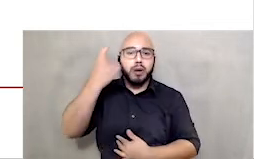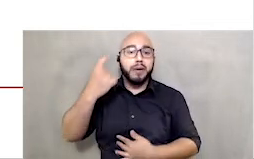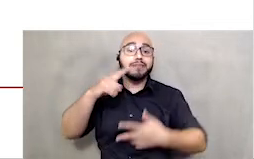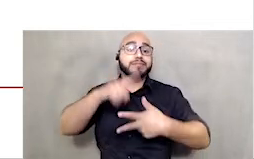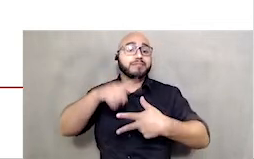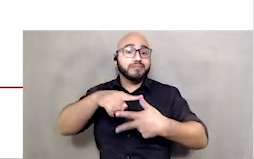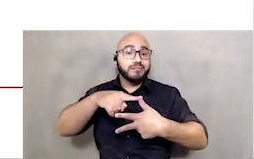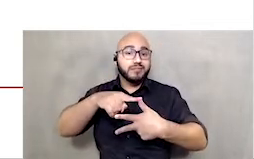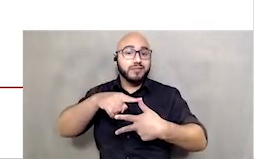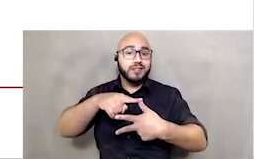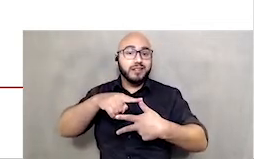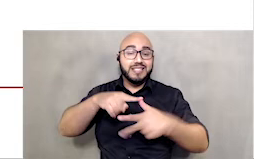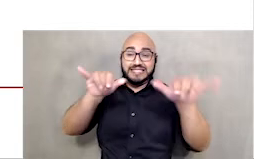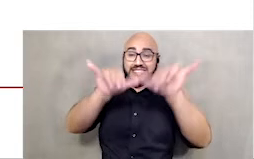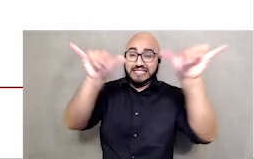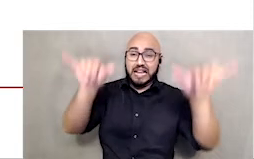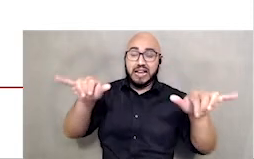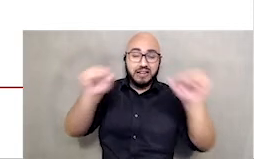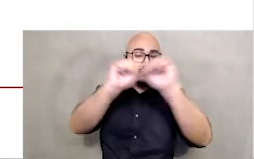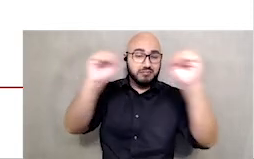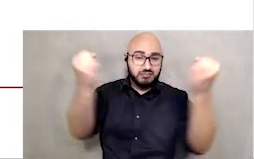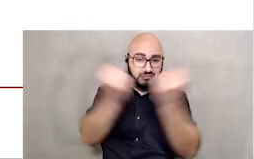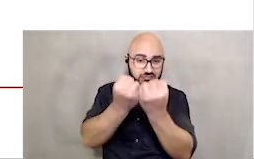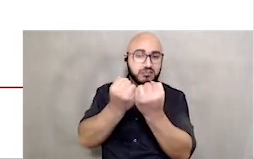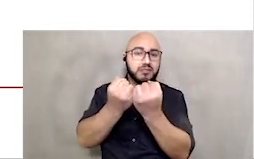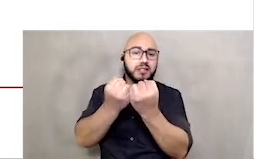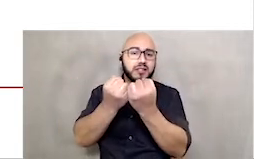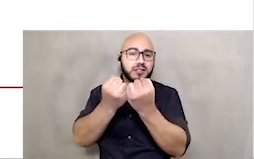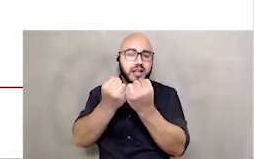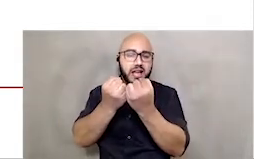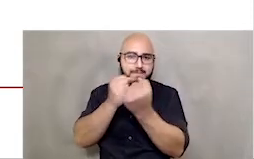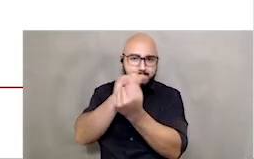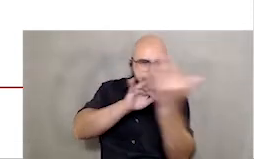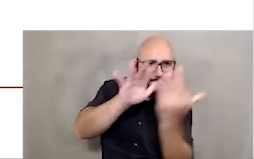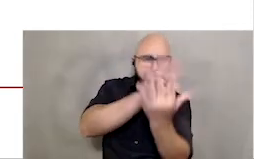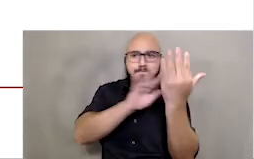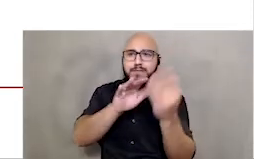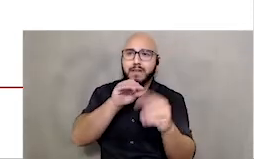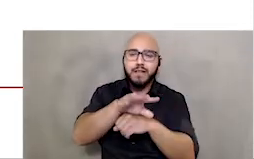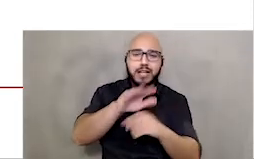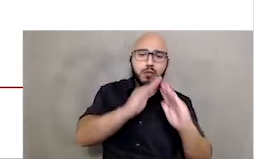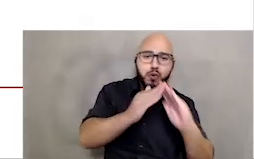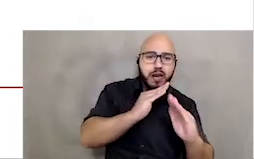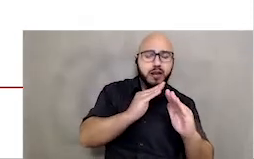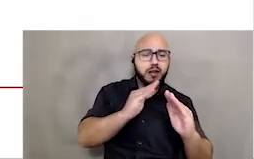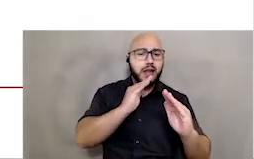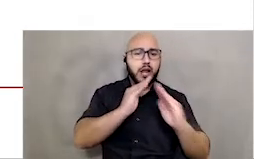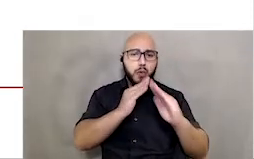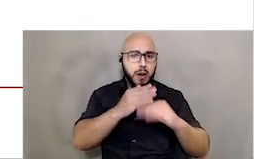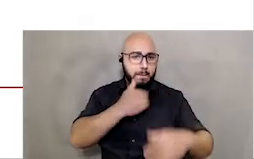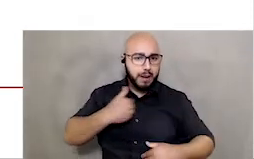which affects the quality and nature of a community and community members. Historical trauma is the